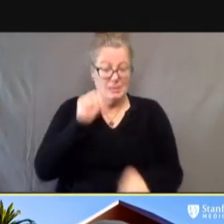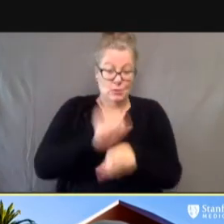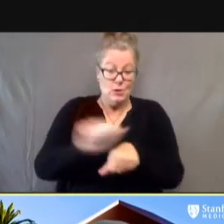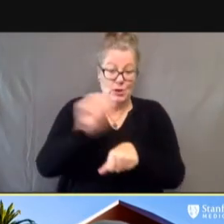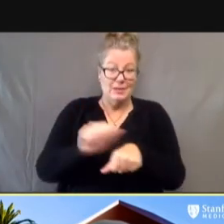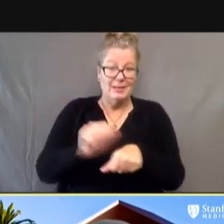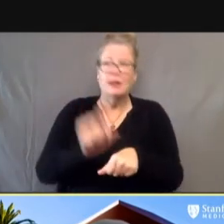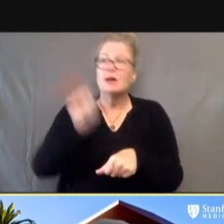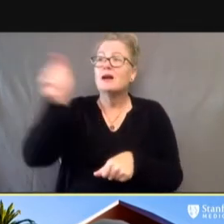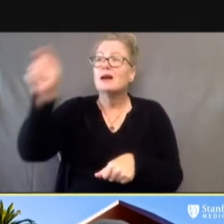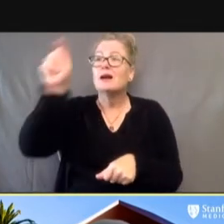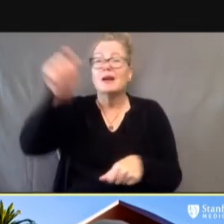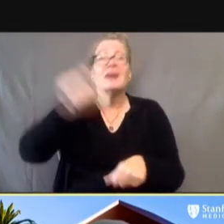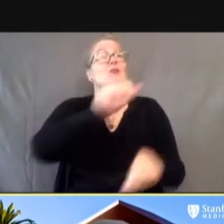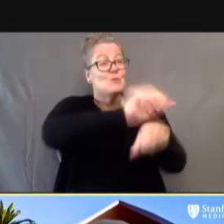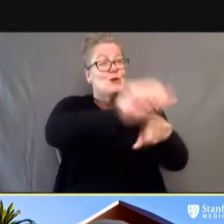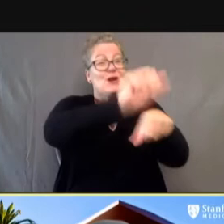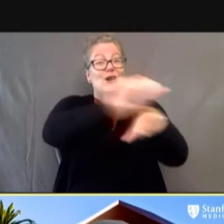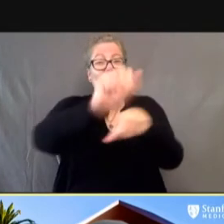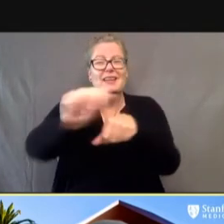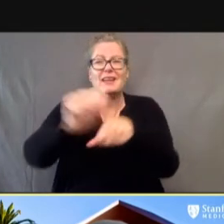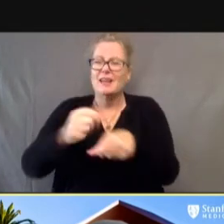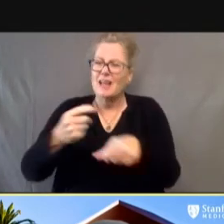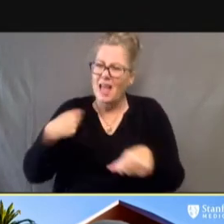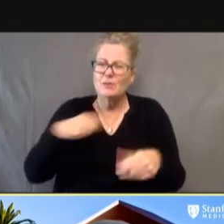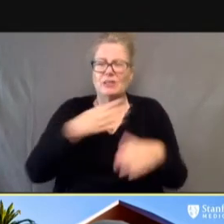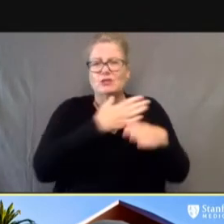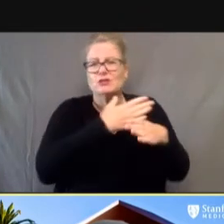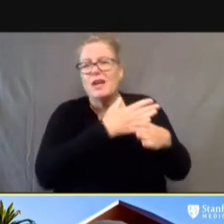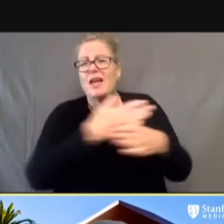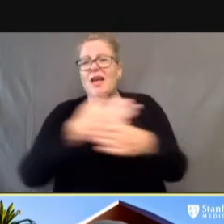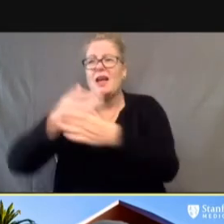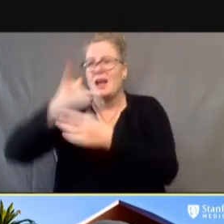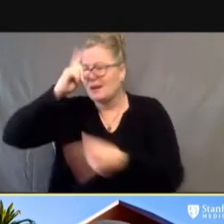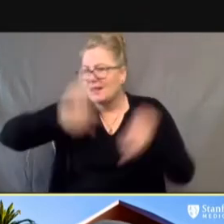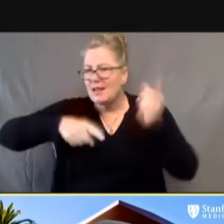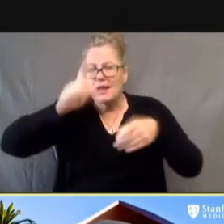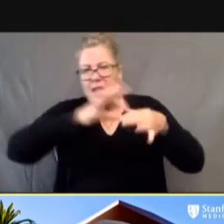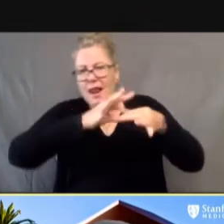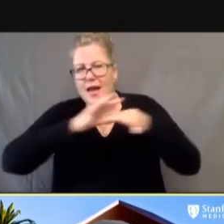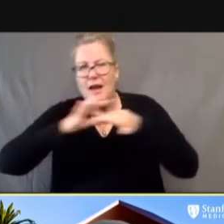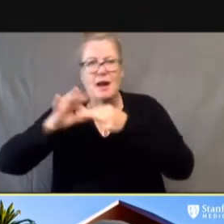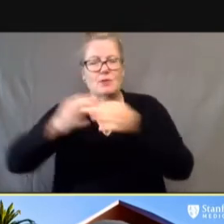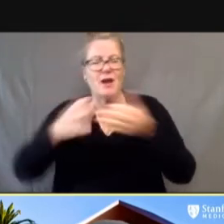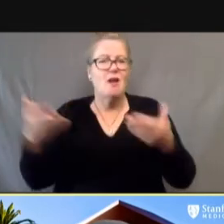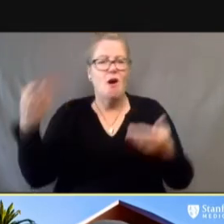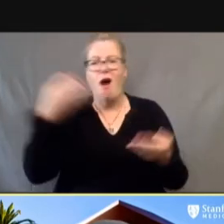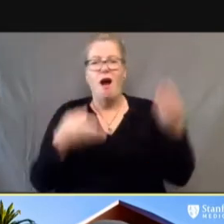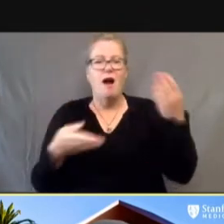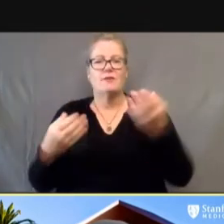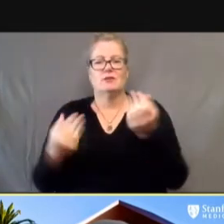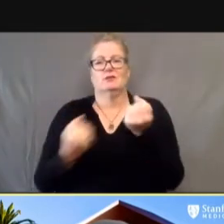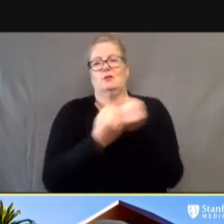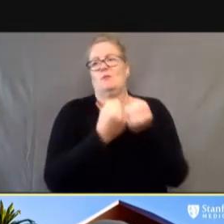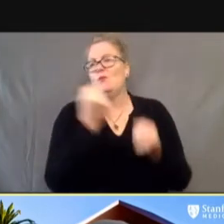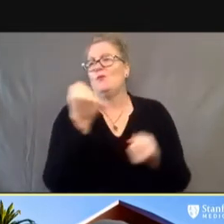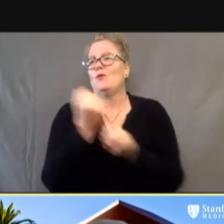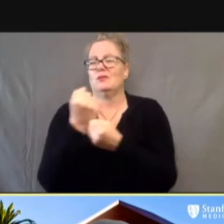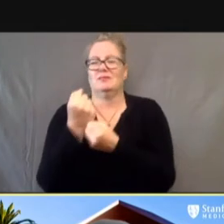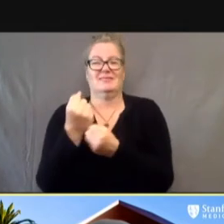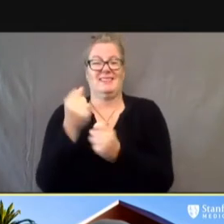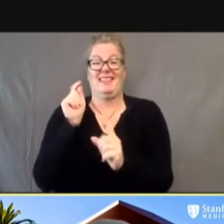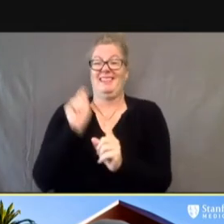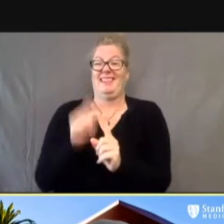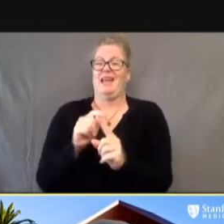and that are willing to share and collaborate and offer support that in my experience has been essential to the growth of